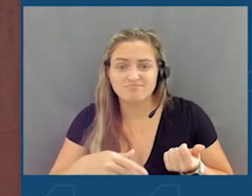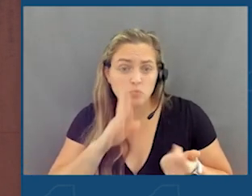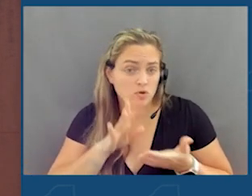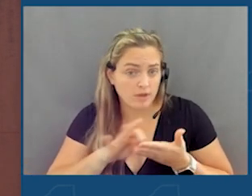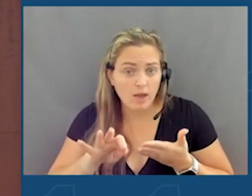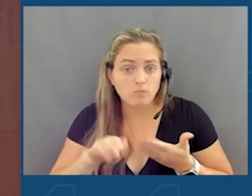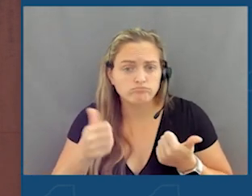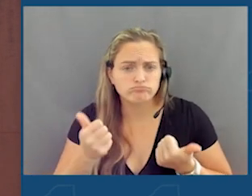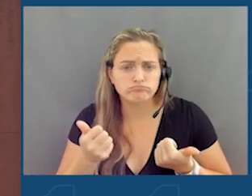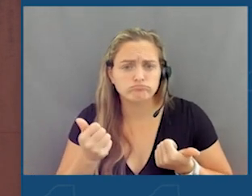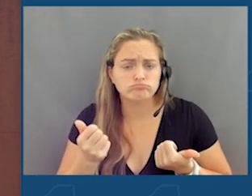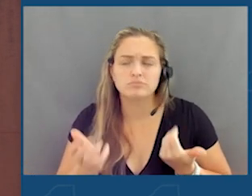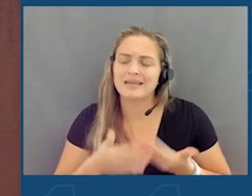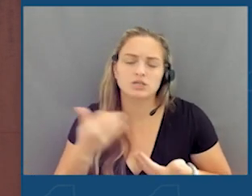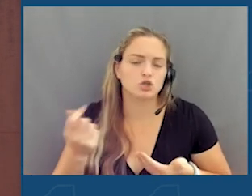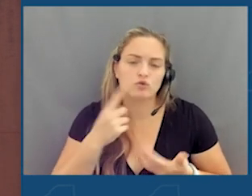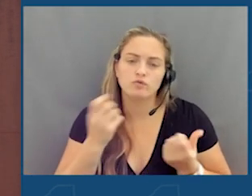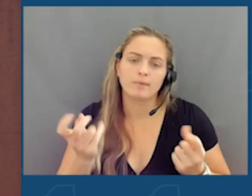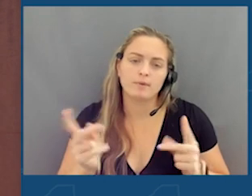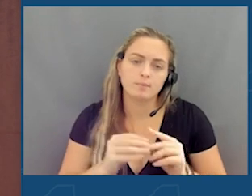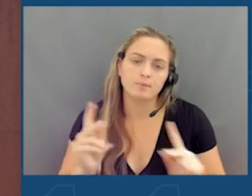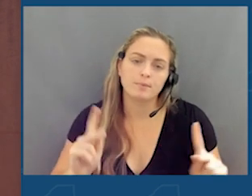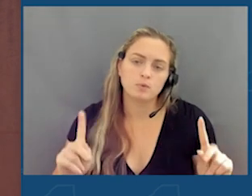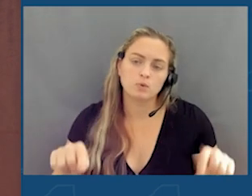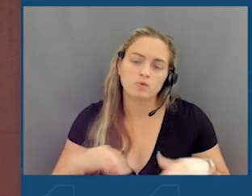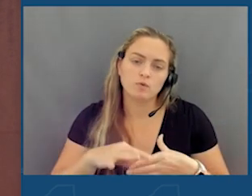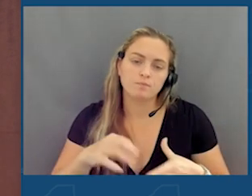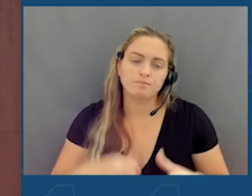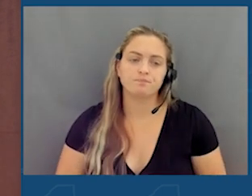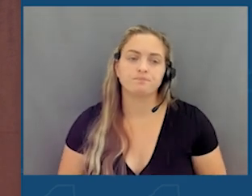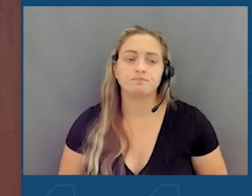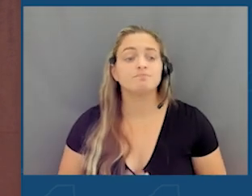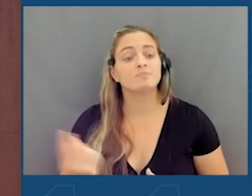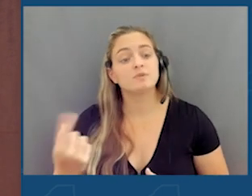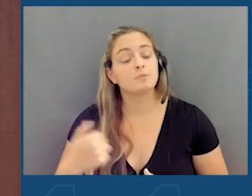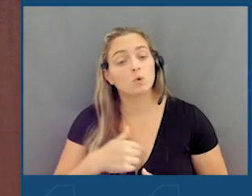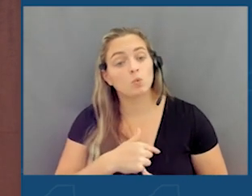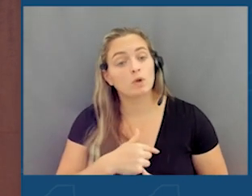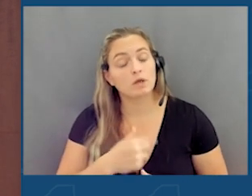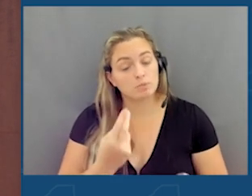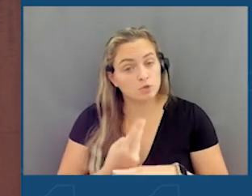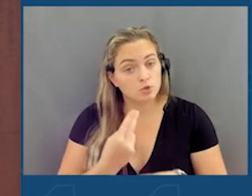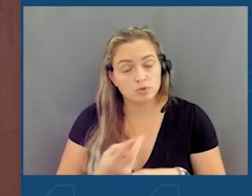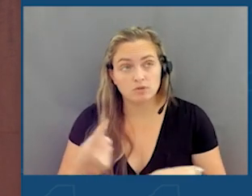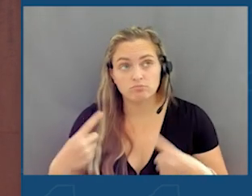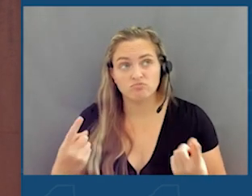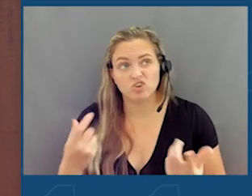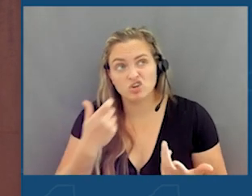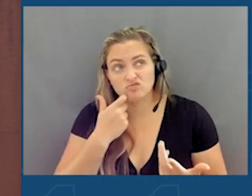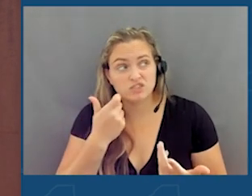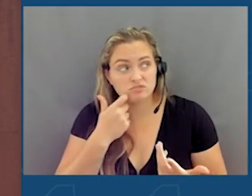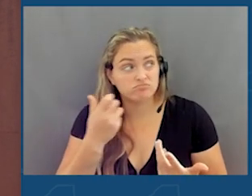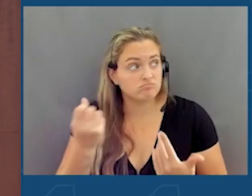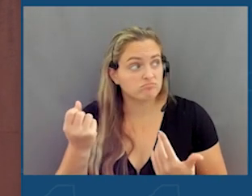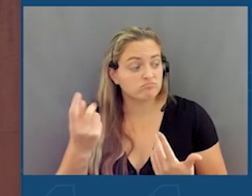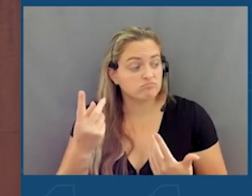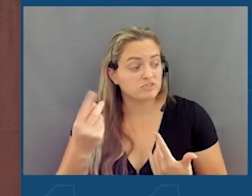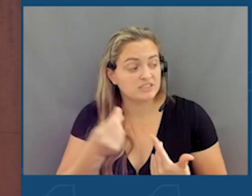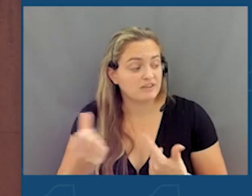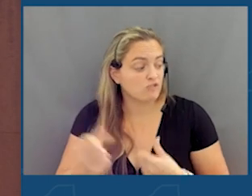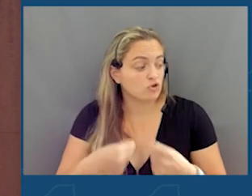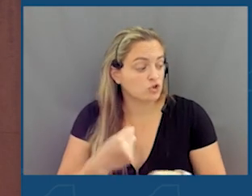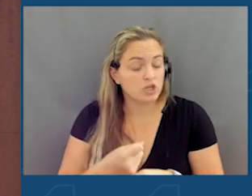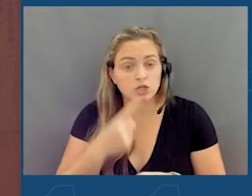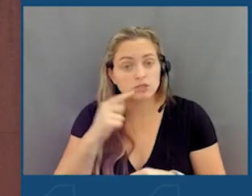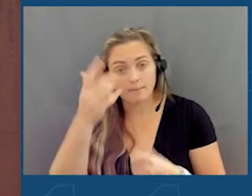that will make it so much easier for so many more people to vote. It is something we have been using for the last several years during the pandemic. It is something